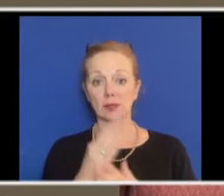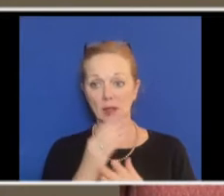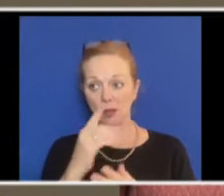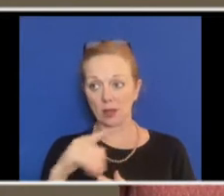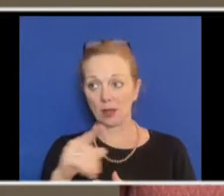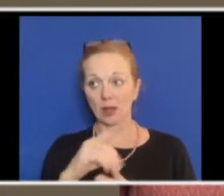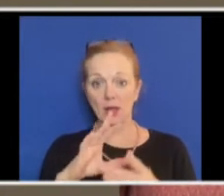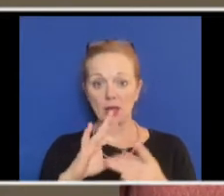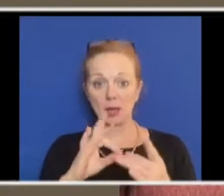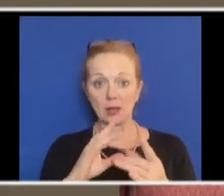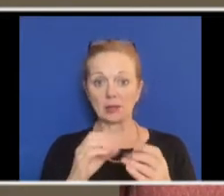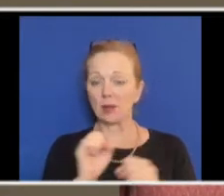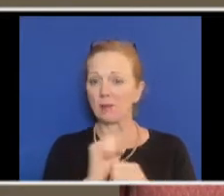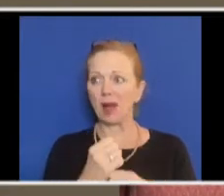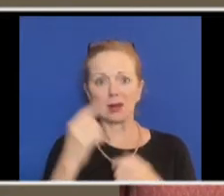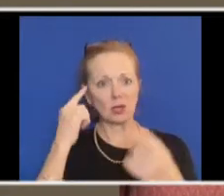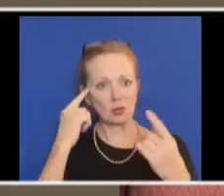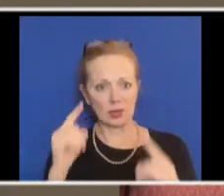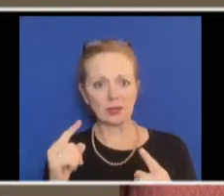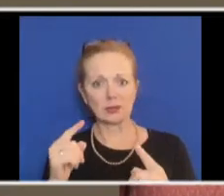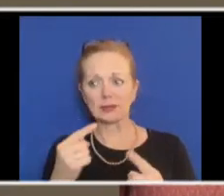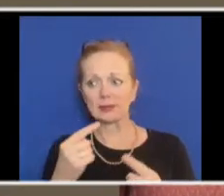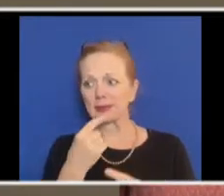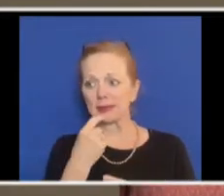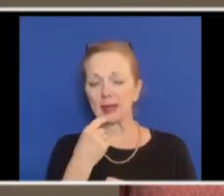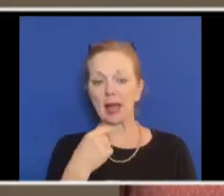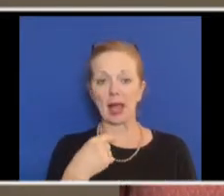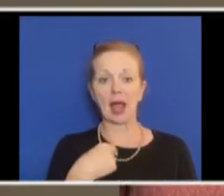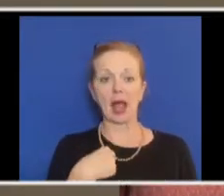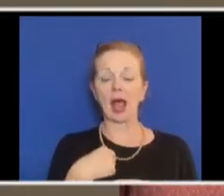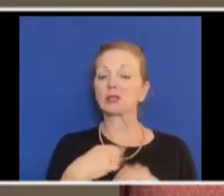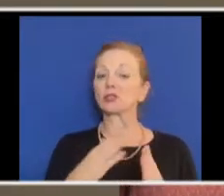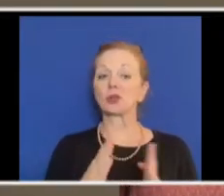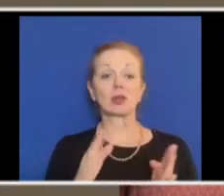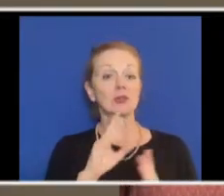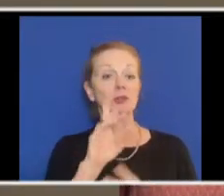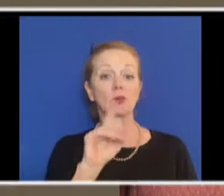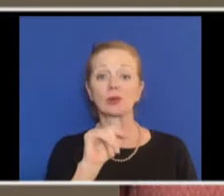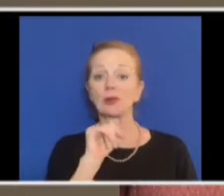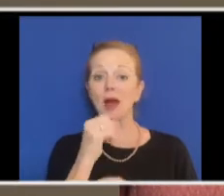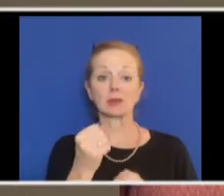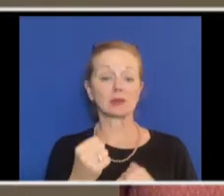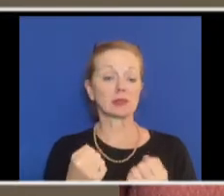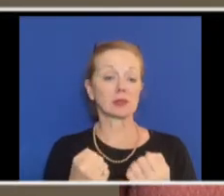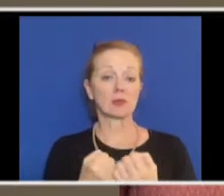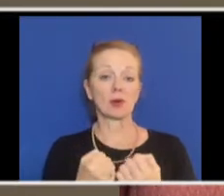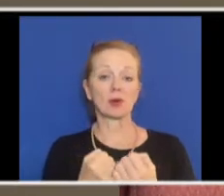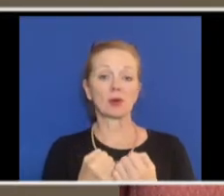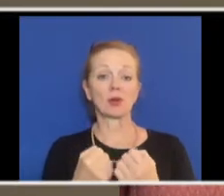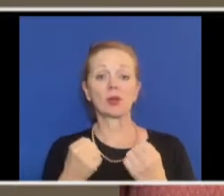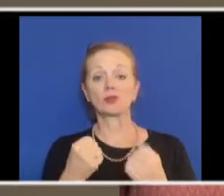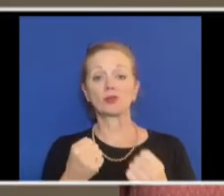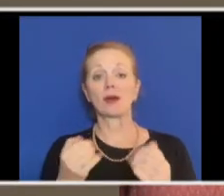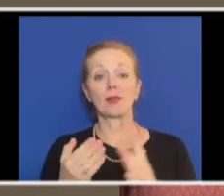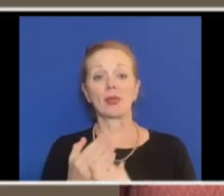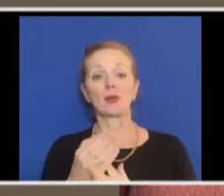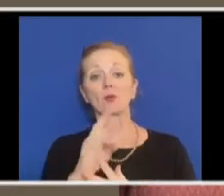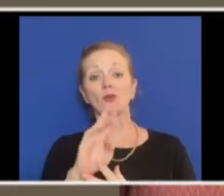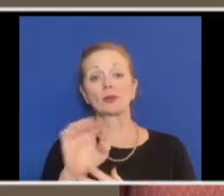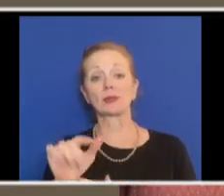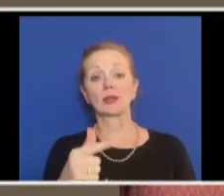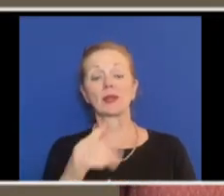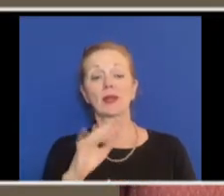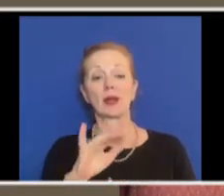that are made here I agree with that says I generally do not support drive through in rezoning in an area that is